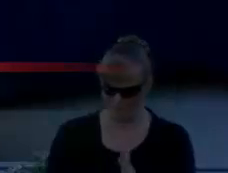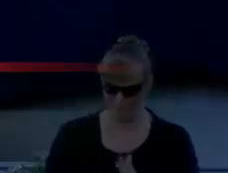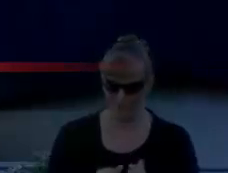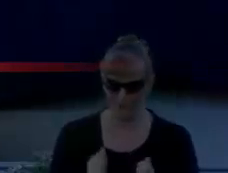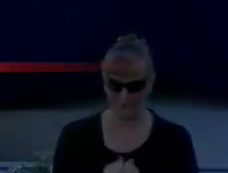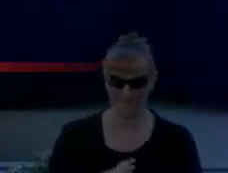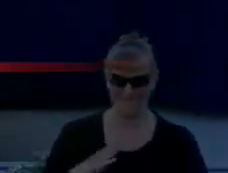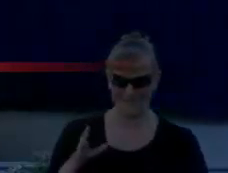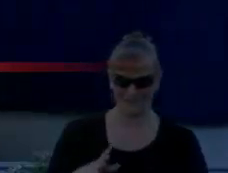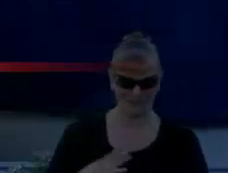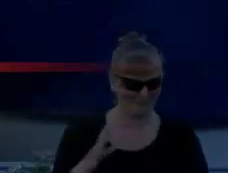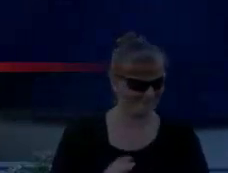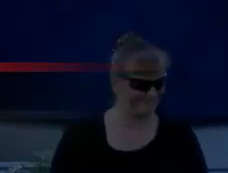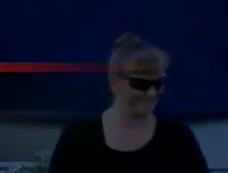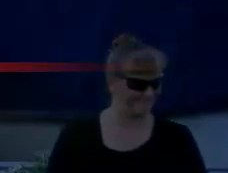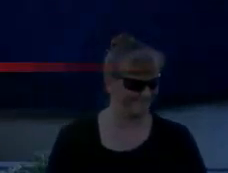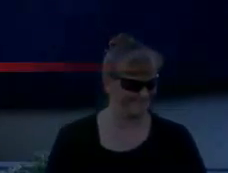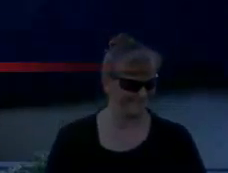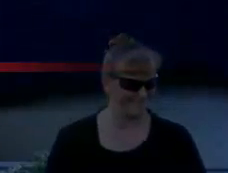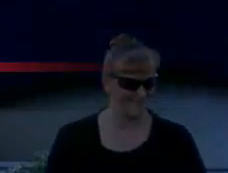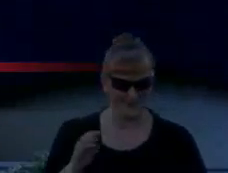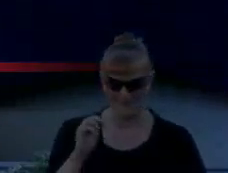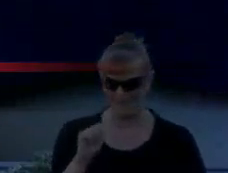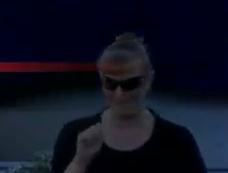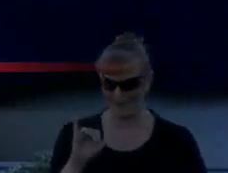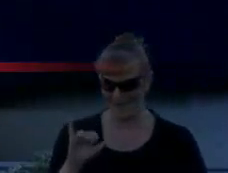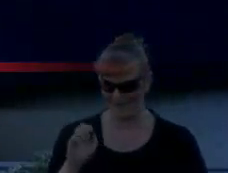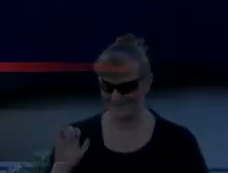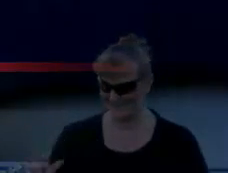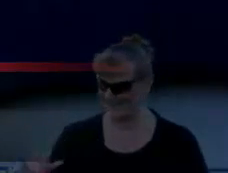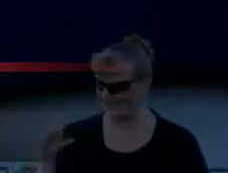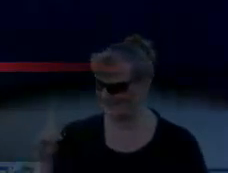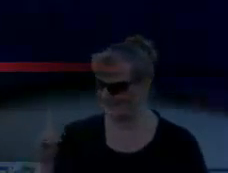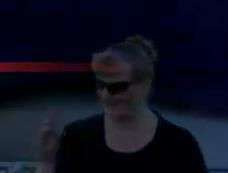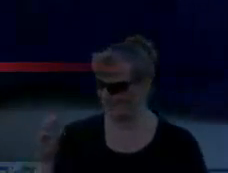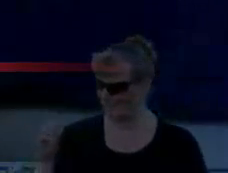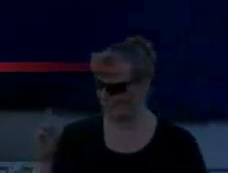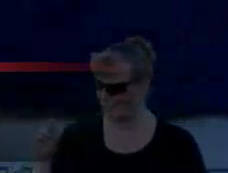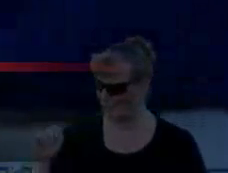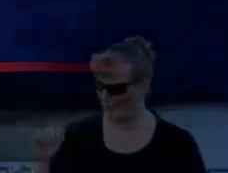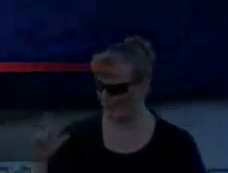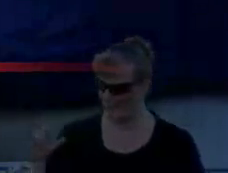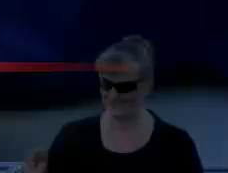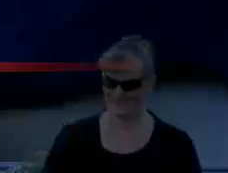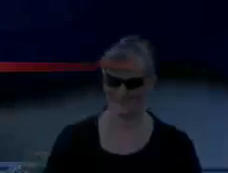fashion. Valedictorian Macy D. Morales.